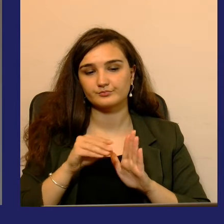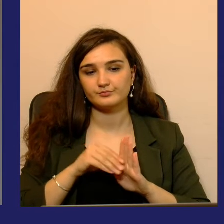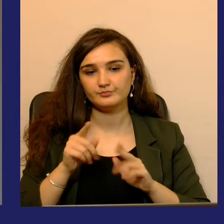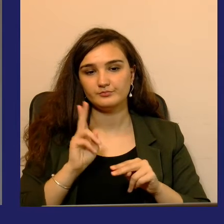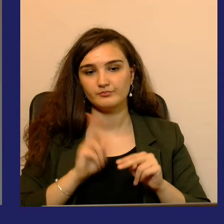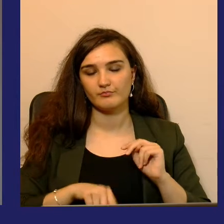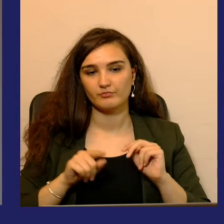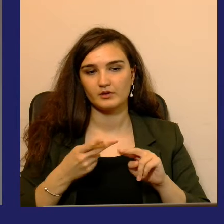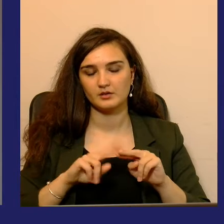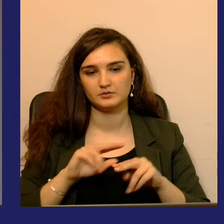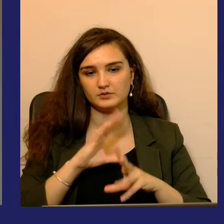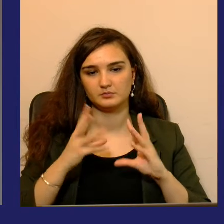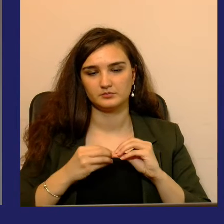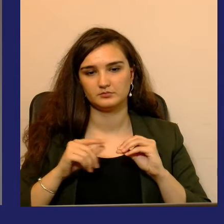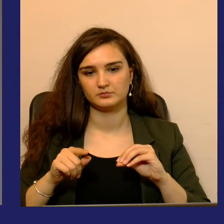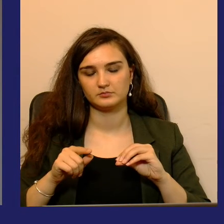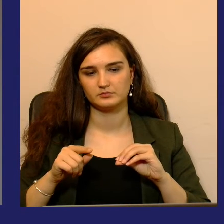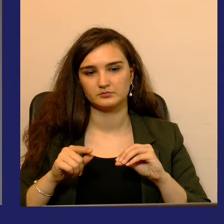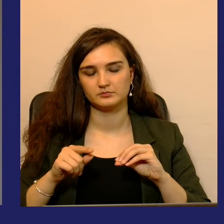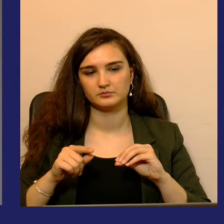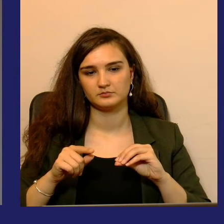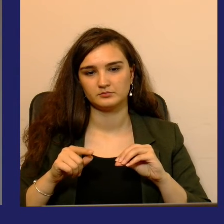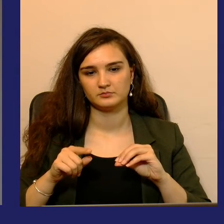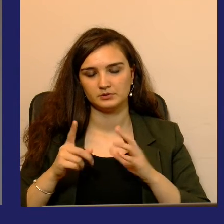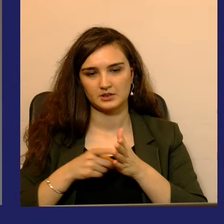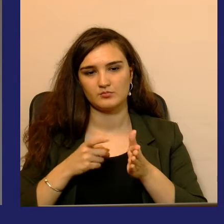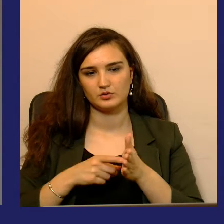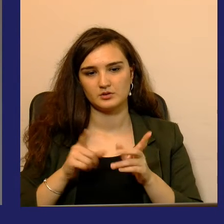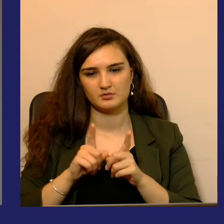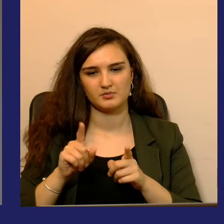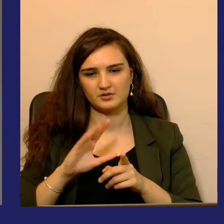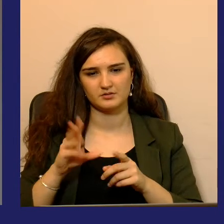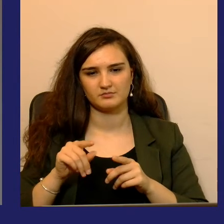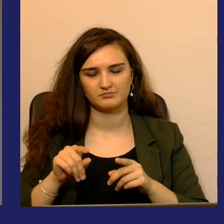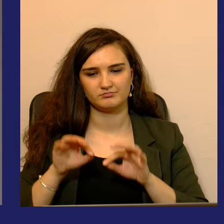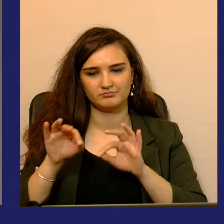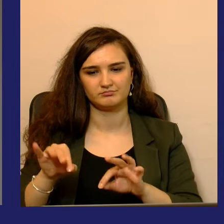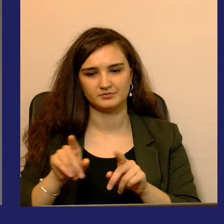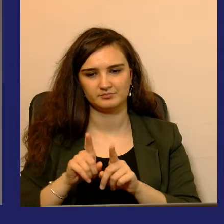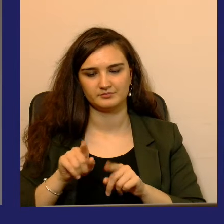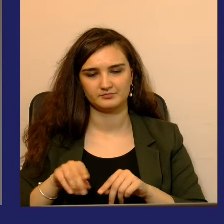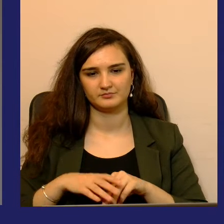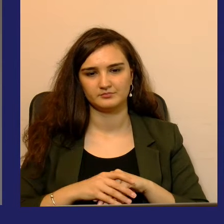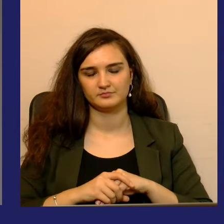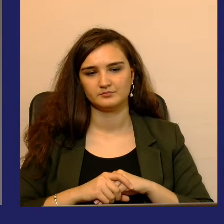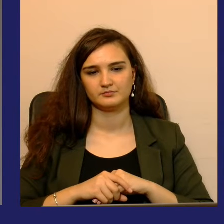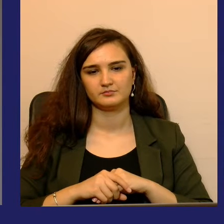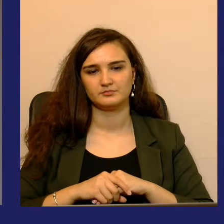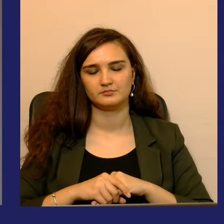the investigation and prosecution. So it's quite unique that you've got this real problem, but almost total